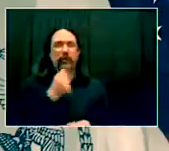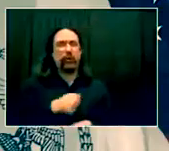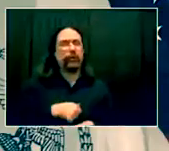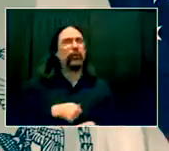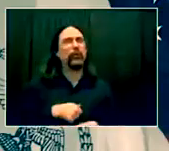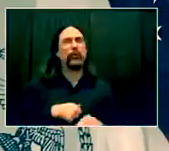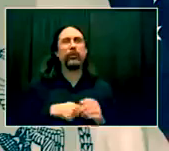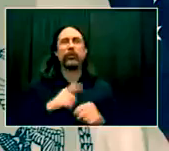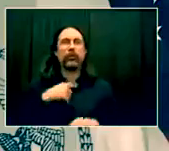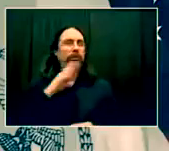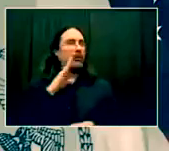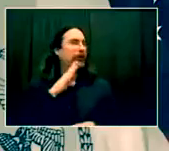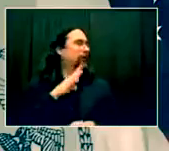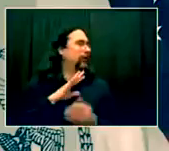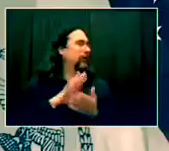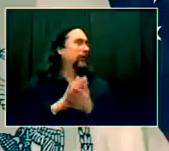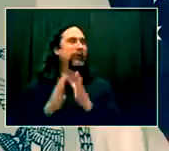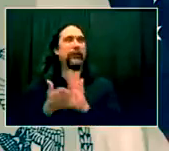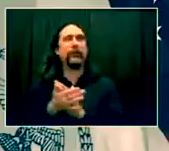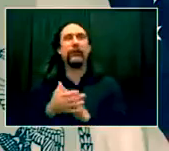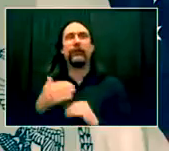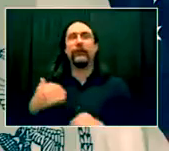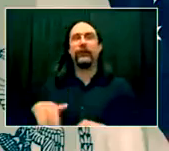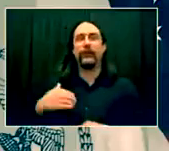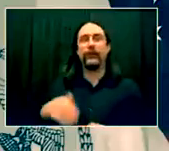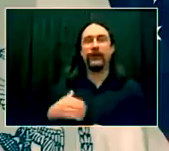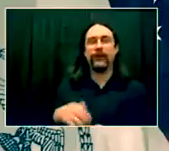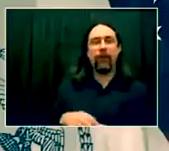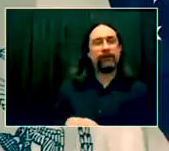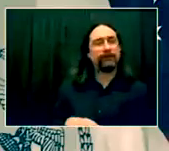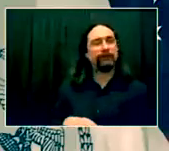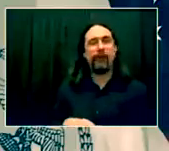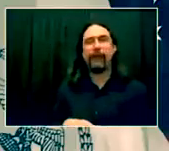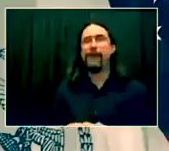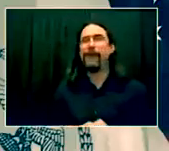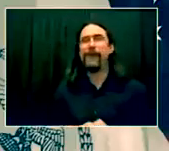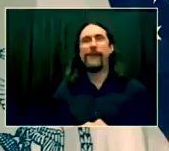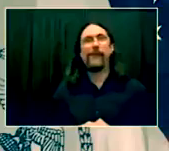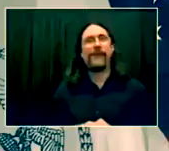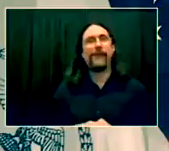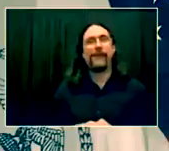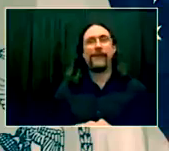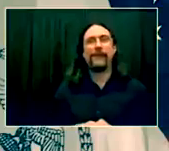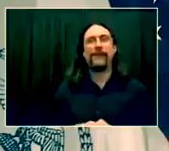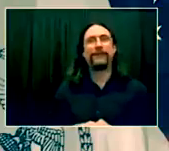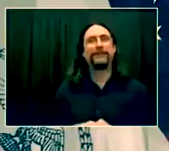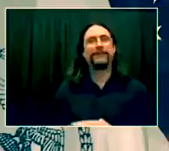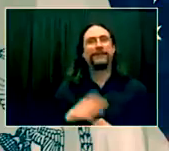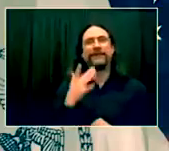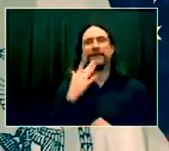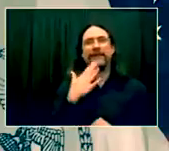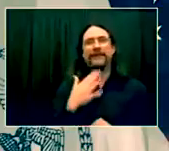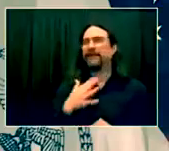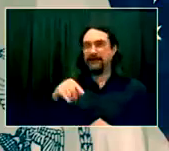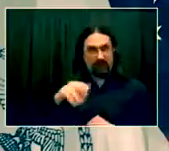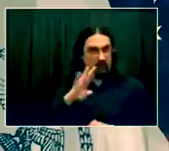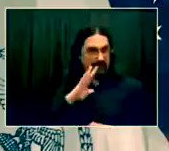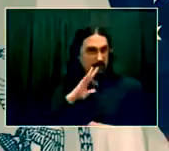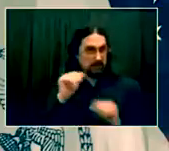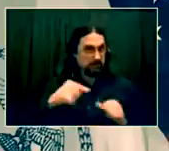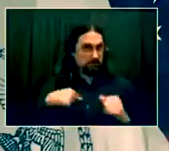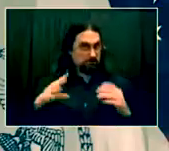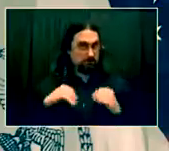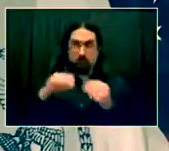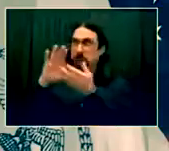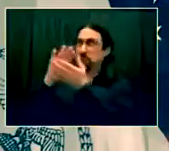Let me check with Bill Neidhart. Is it too early in the day to eat a burger? I think you're good to go. This could be breakfast? You're good to go. Okay. I want you to look at